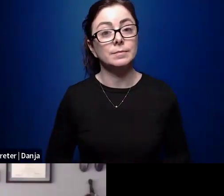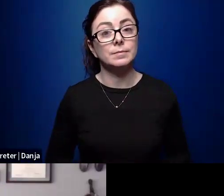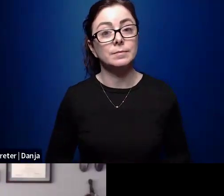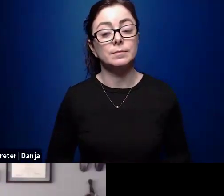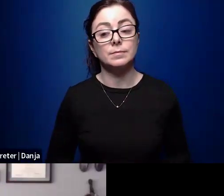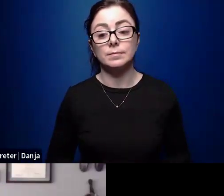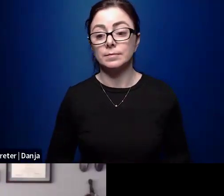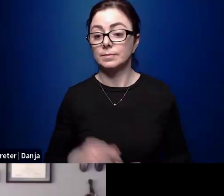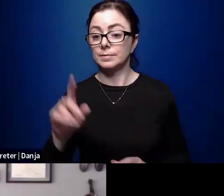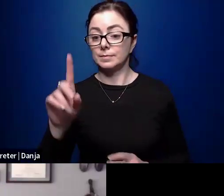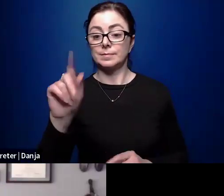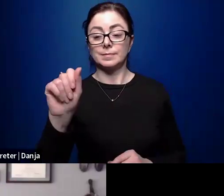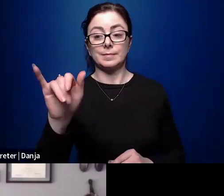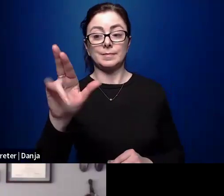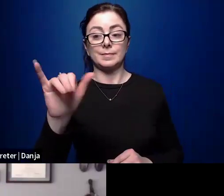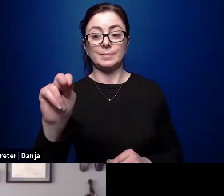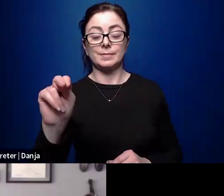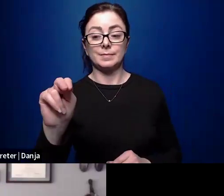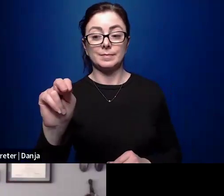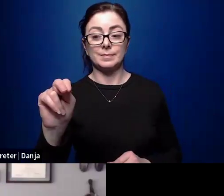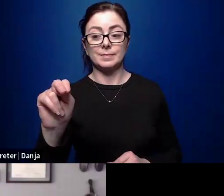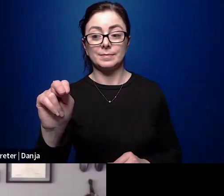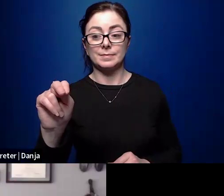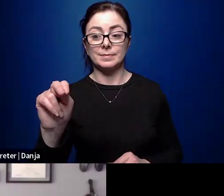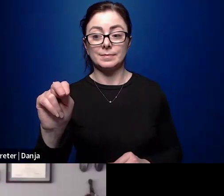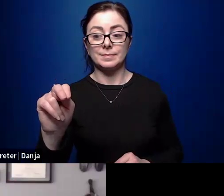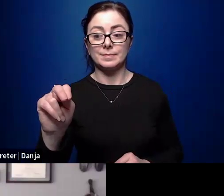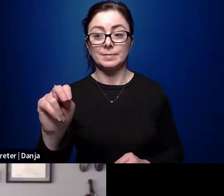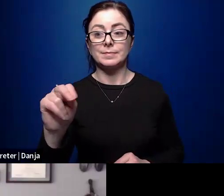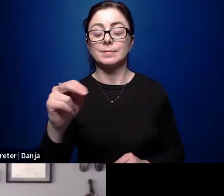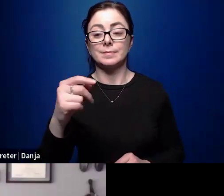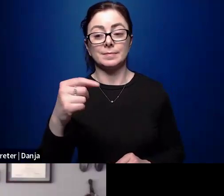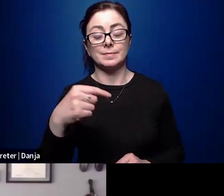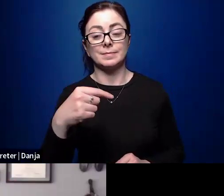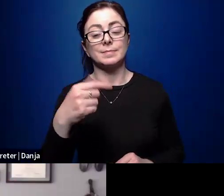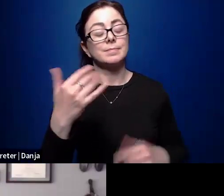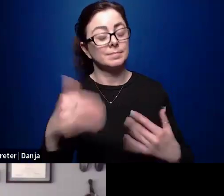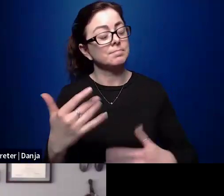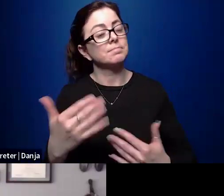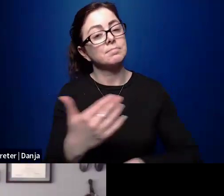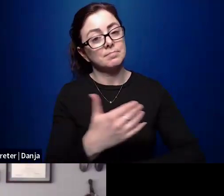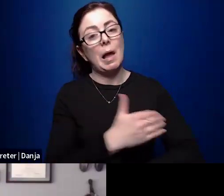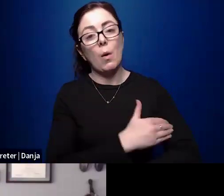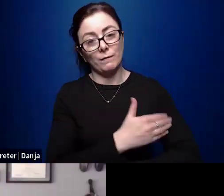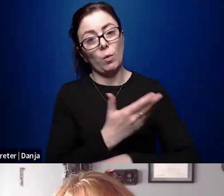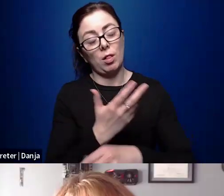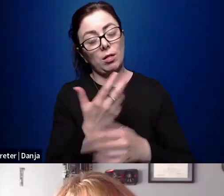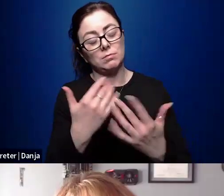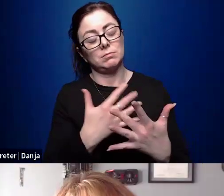I guess I was identifying one more time. I've been seeing the video about how powerful it is.